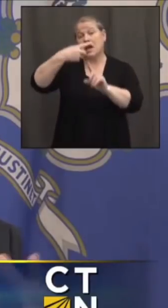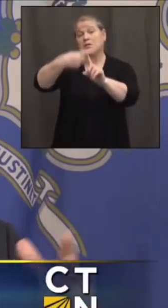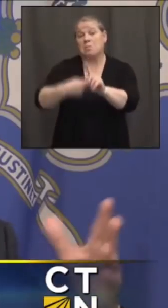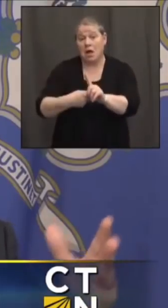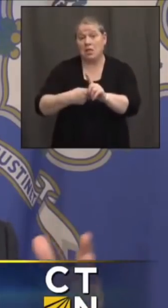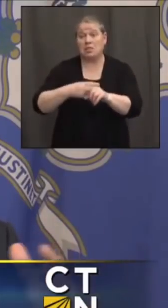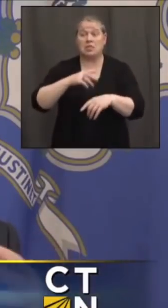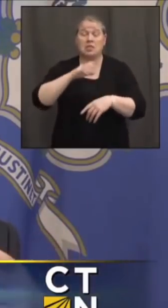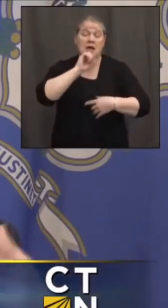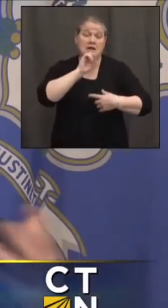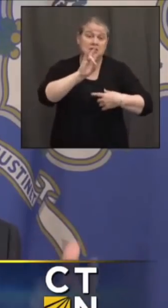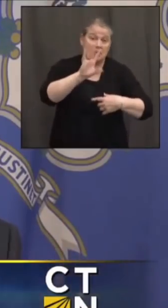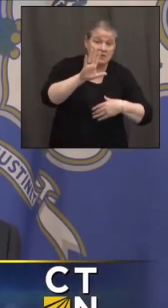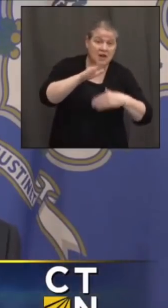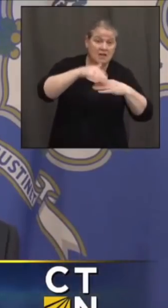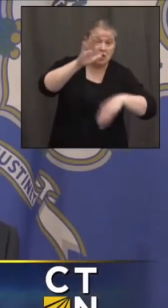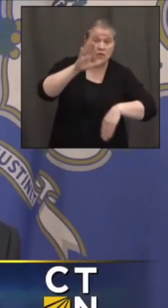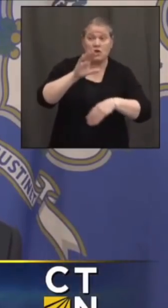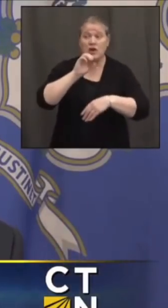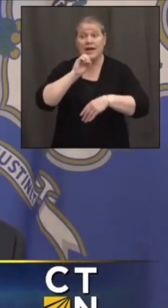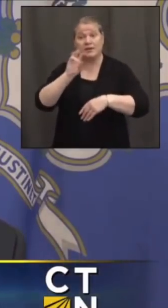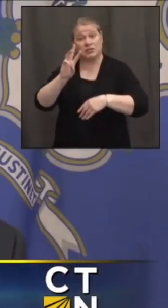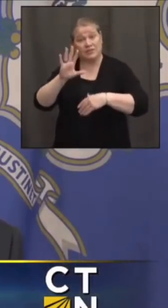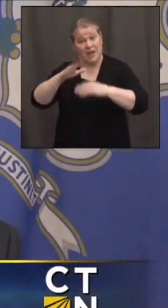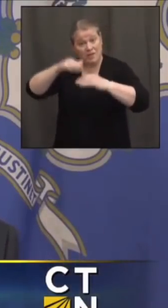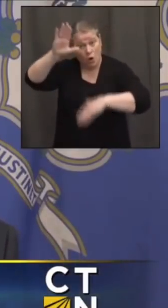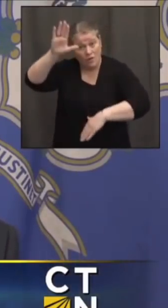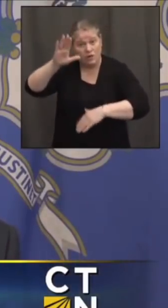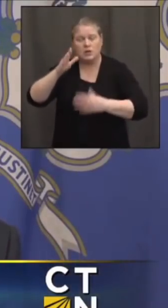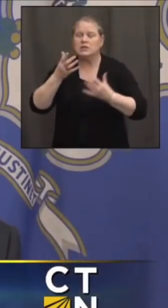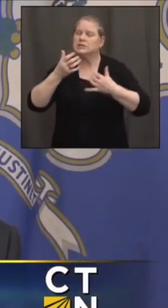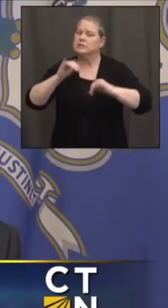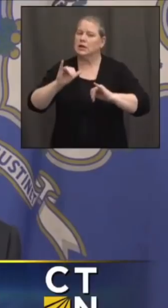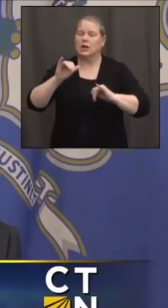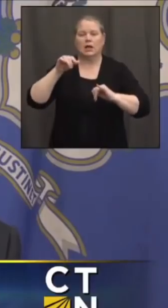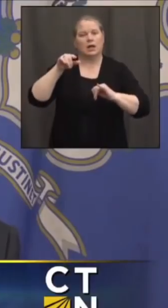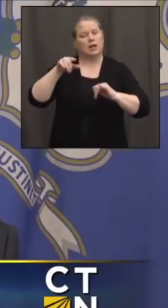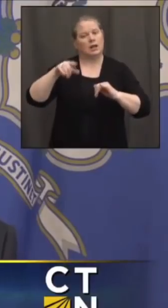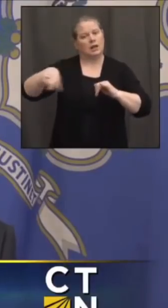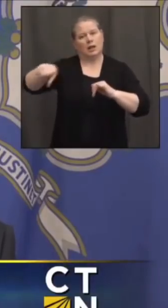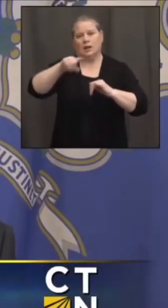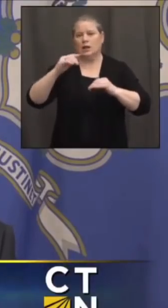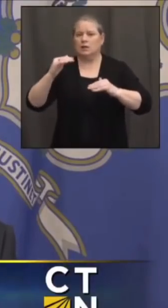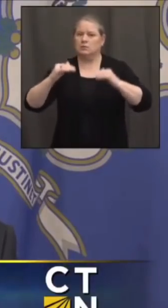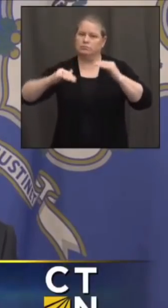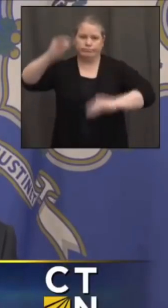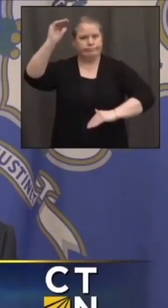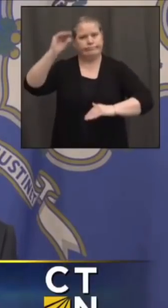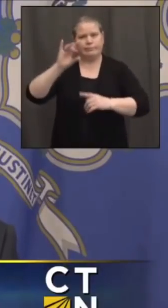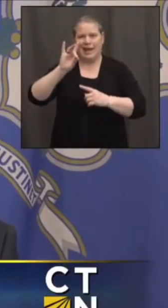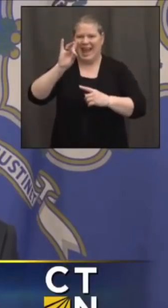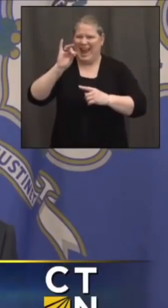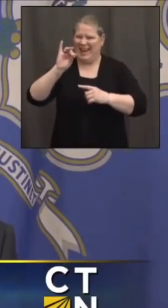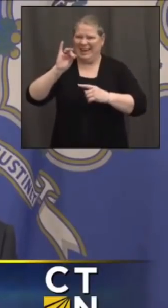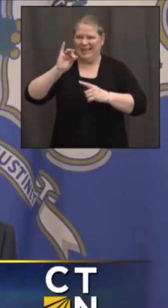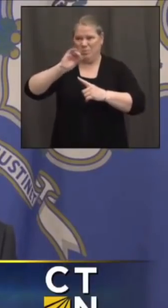of the 65 and over, they still disproportionately represent, 80+% of the complications. So imagine